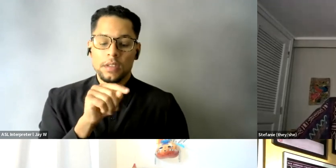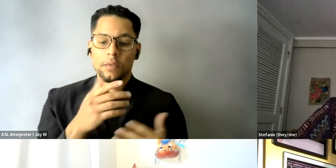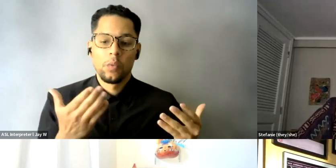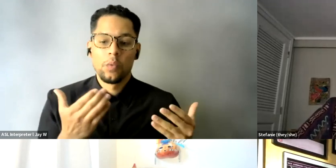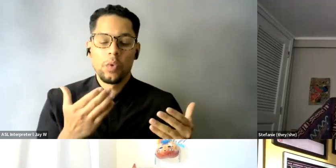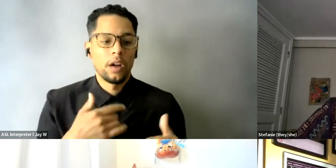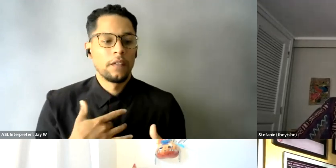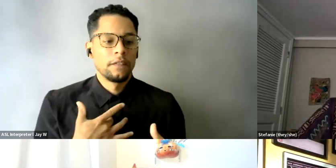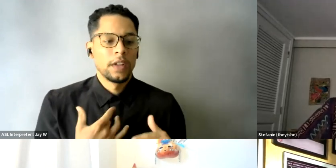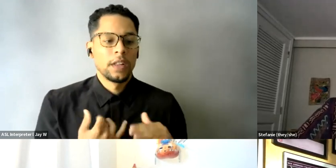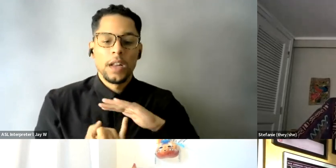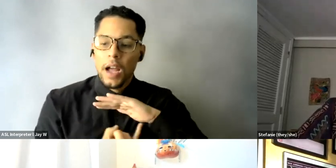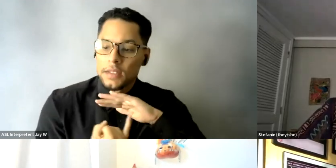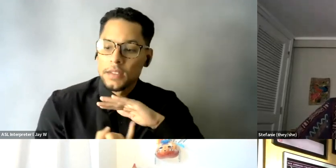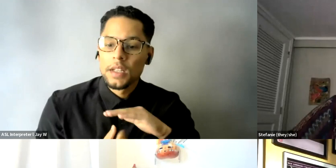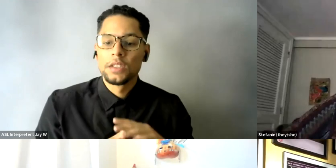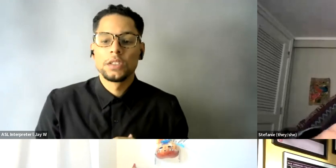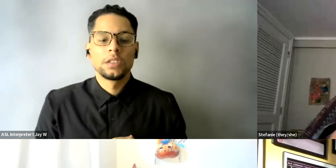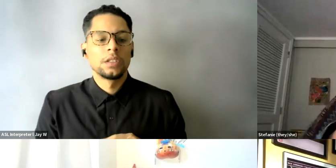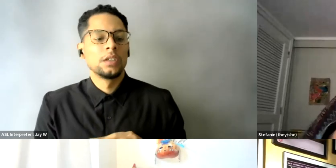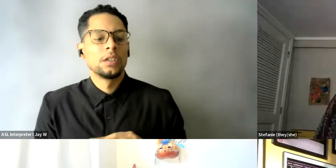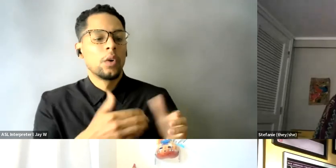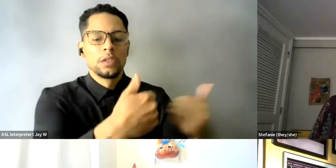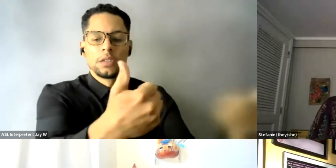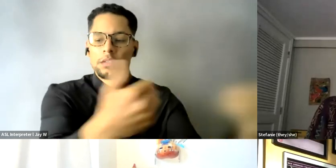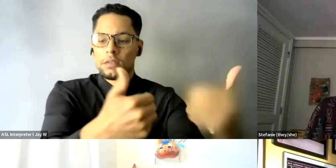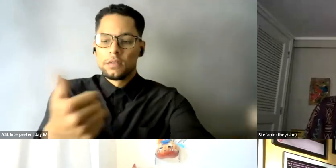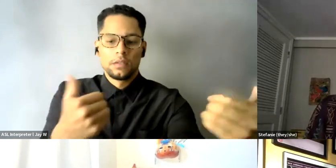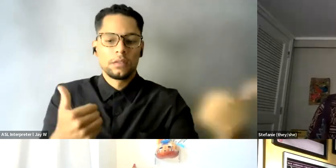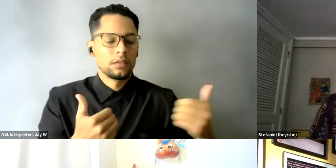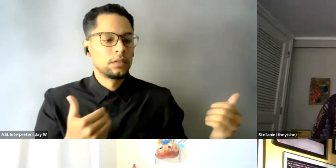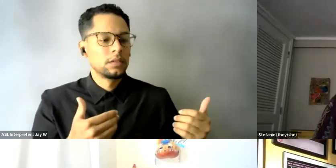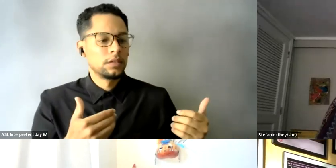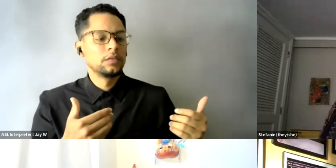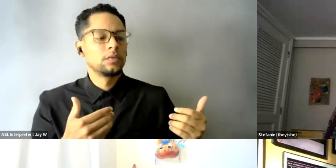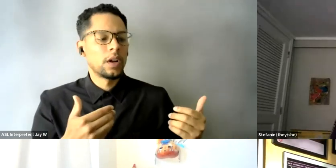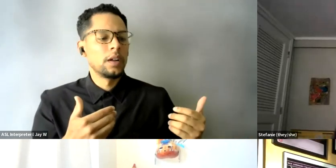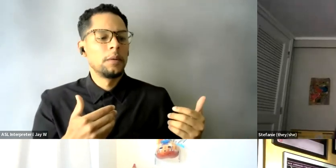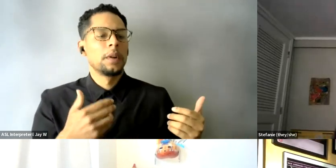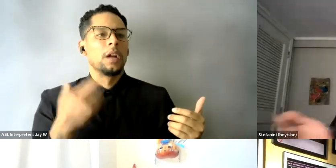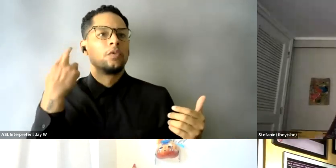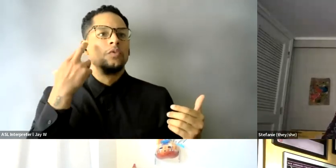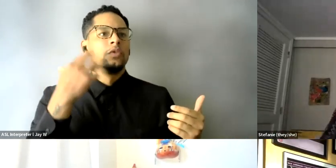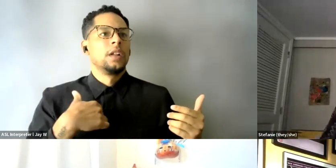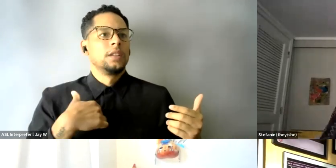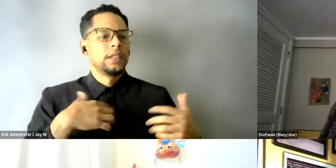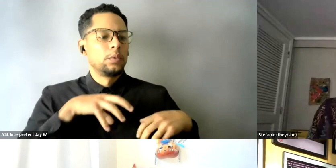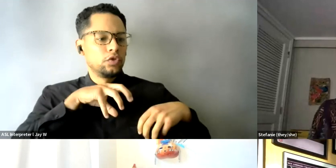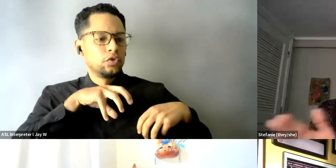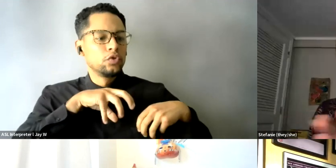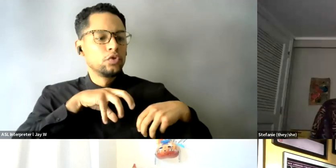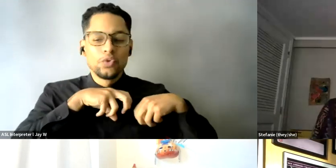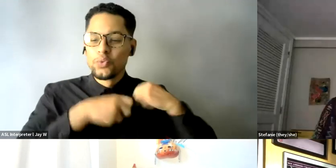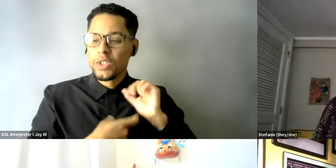isolation, othering, that was grief presenting as rage and a whole series of